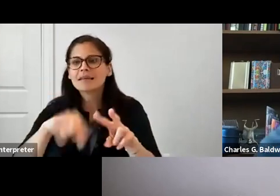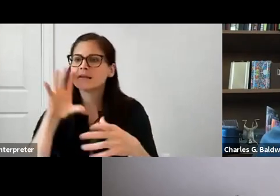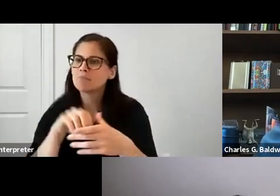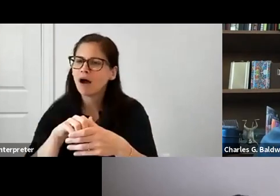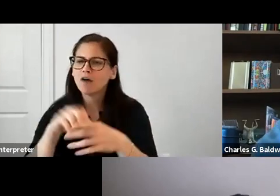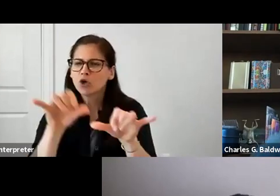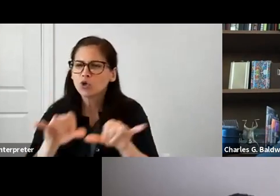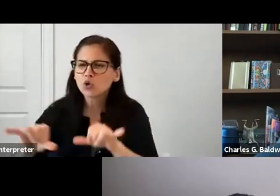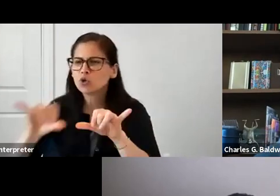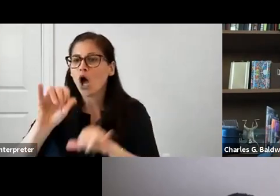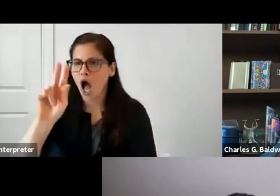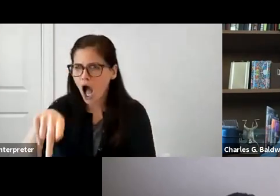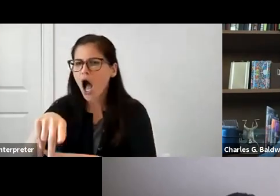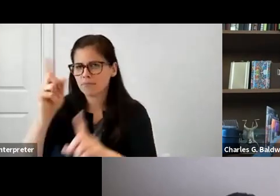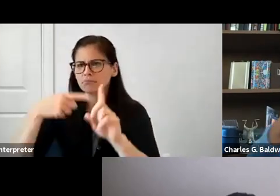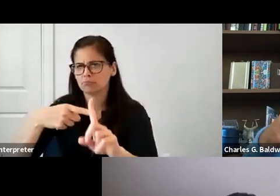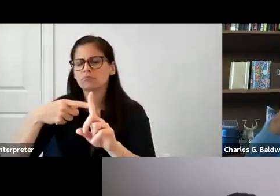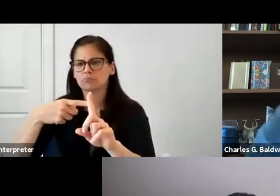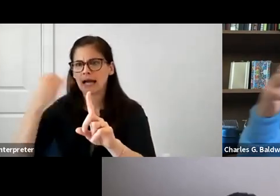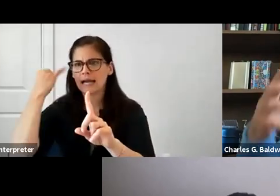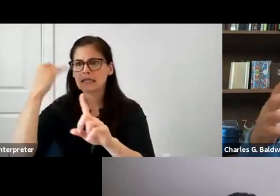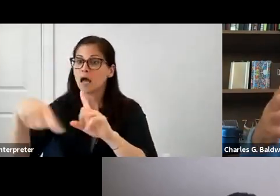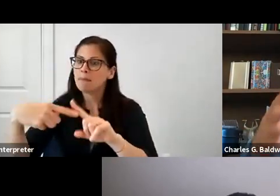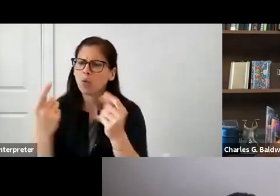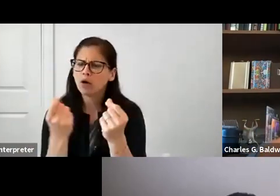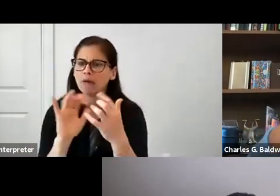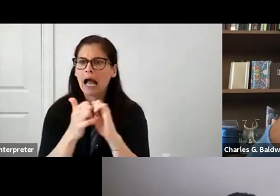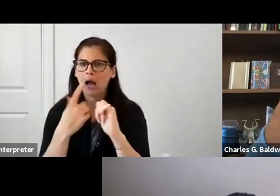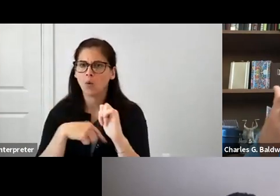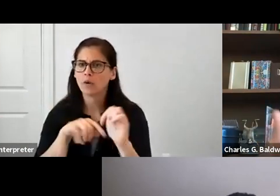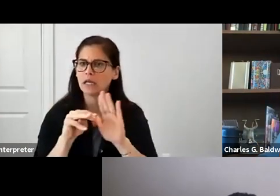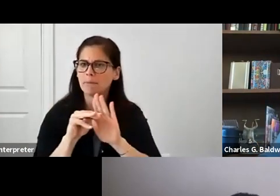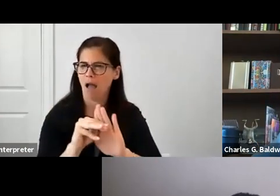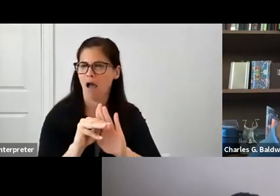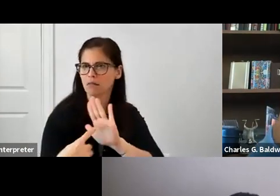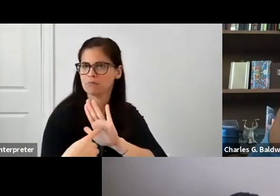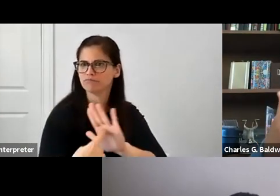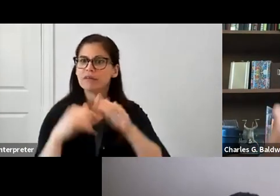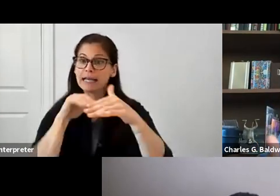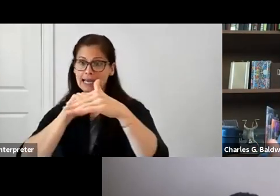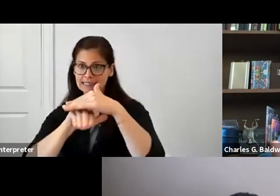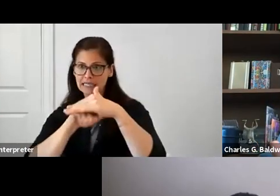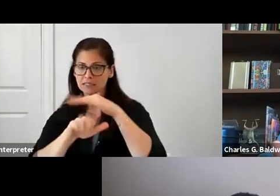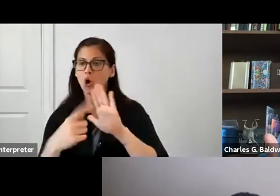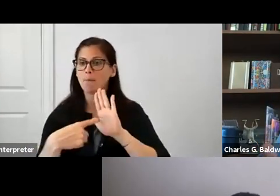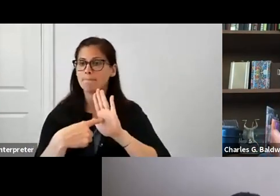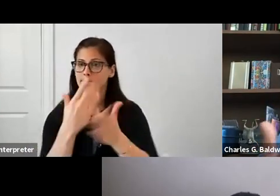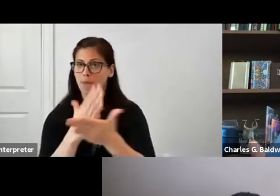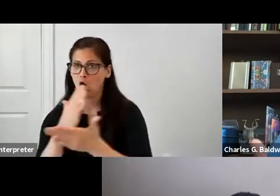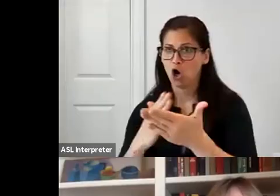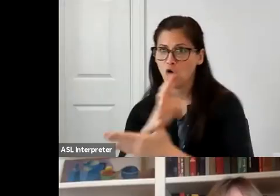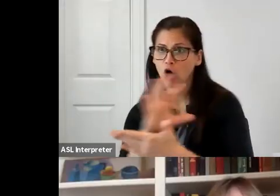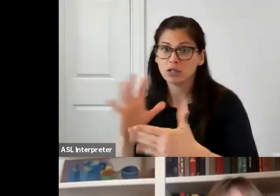Universal Participation Initiative's idea around how can we model accessible features in these